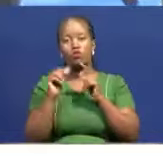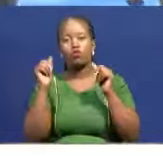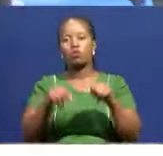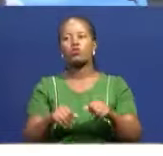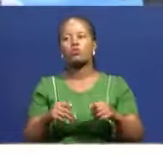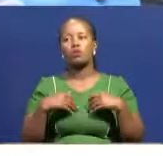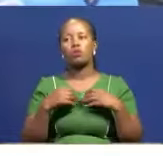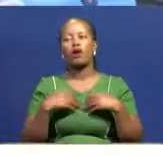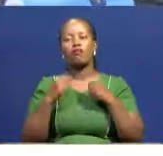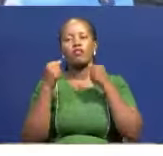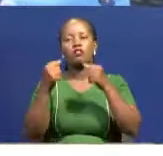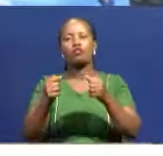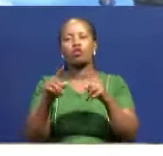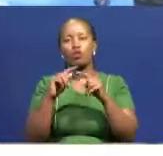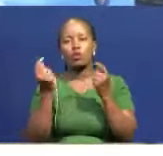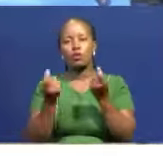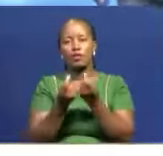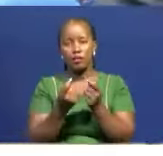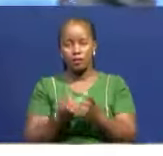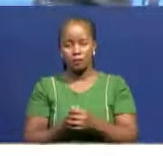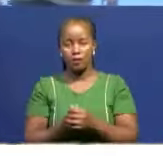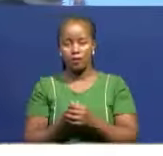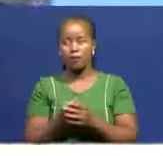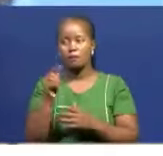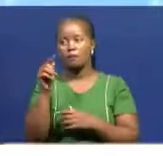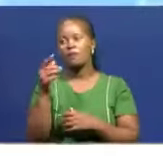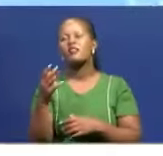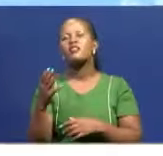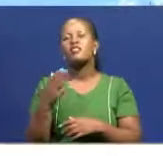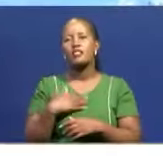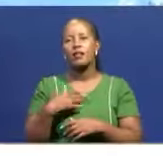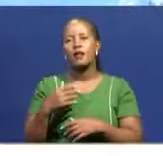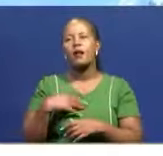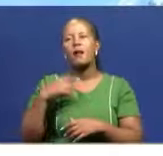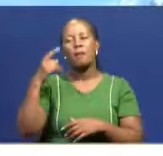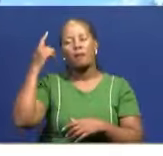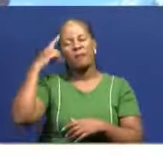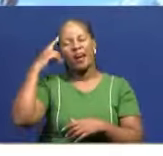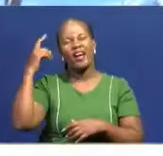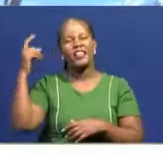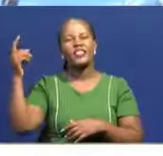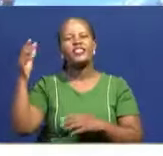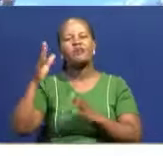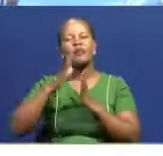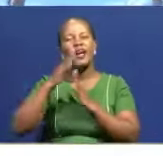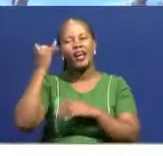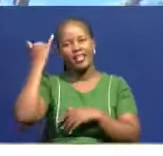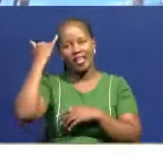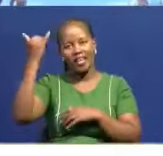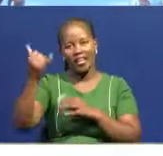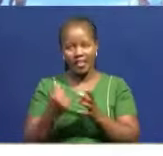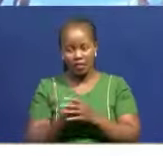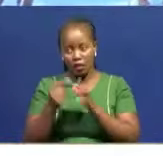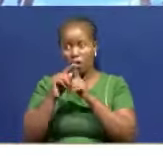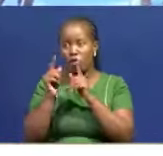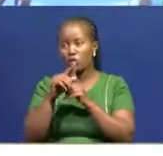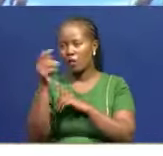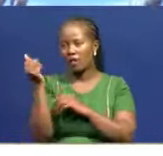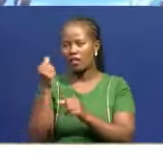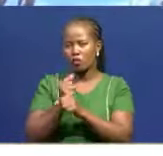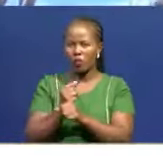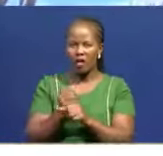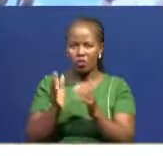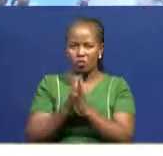So that is my utopian dream. Now, if Kabrasia, that they'll work very closely with Kakamega High School.